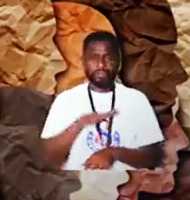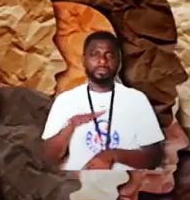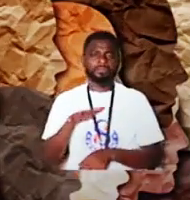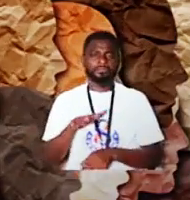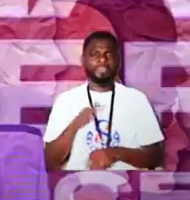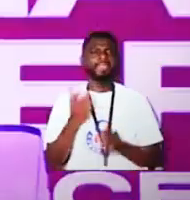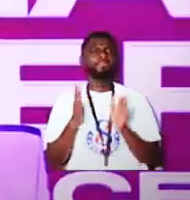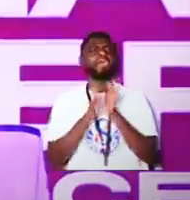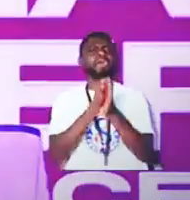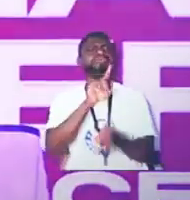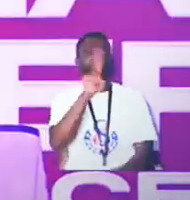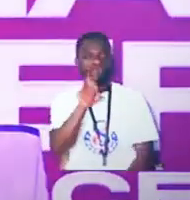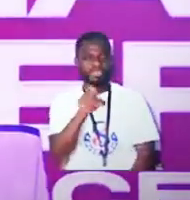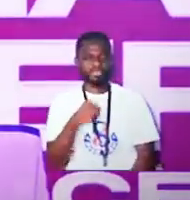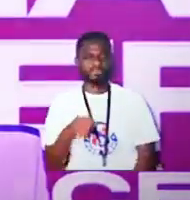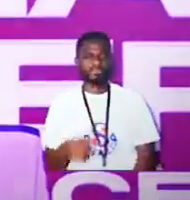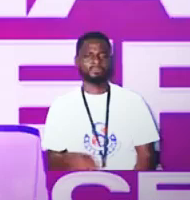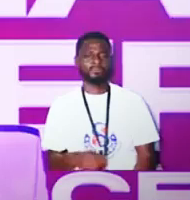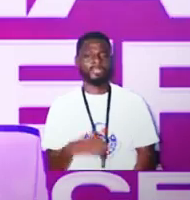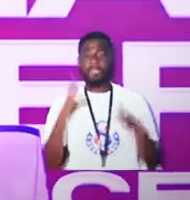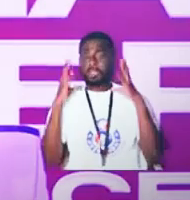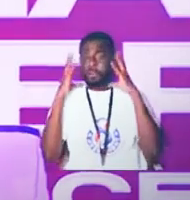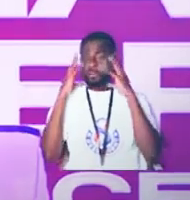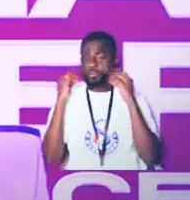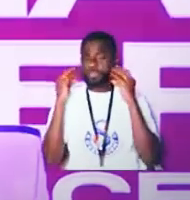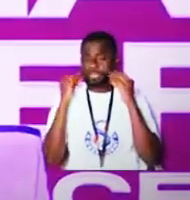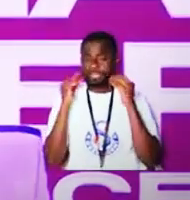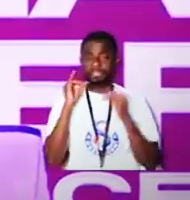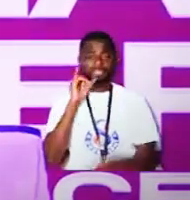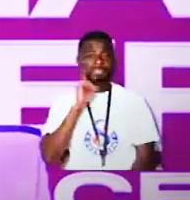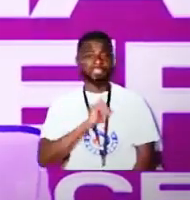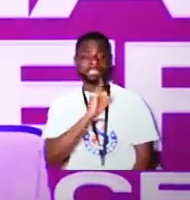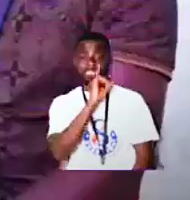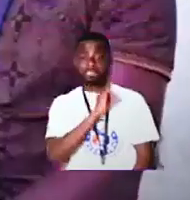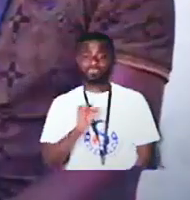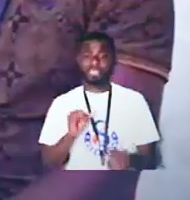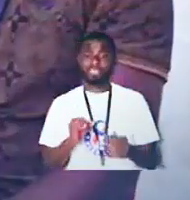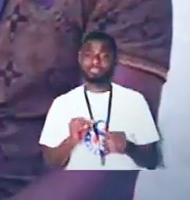Let me ask this question. See, Moses, Israel's greatest leader,